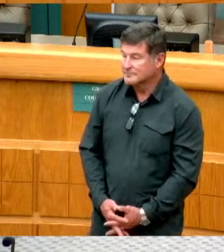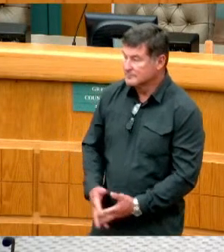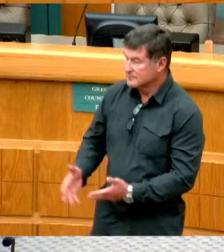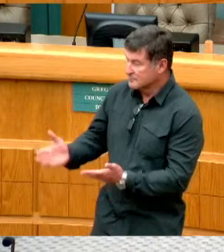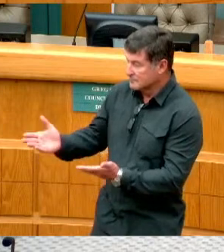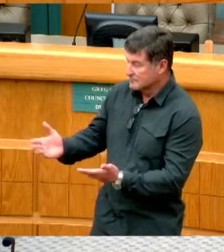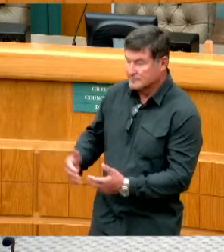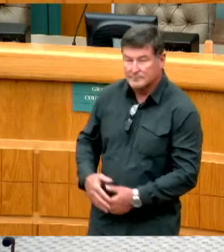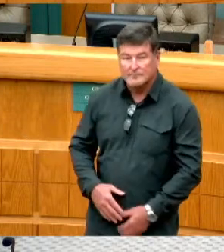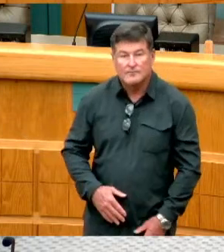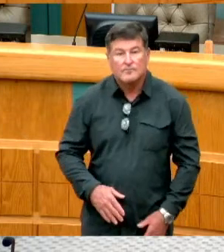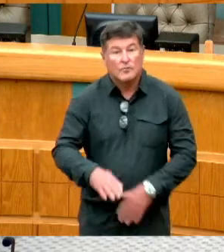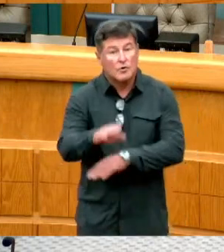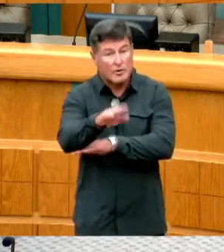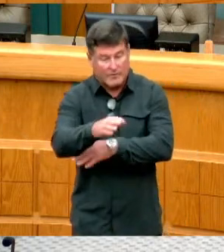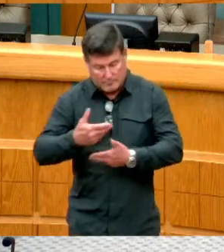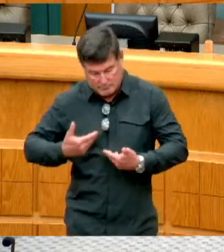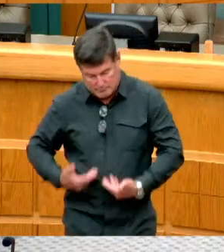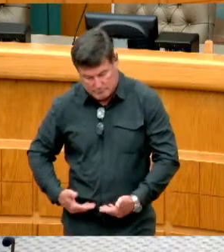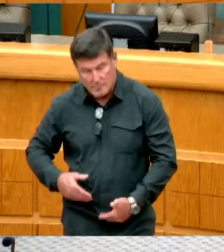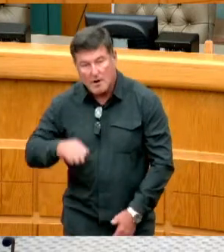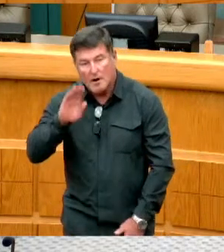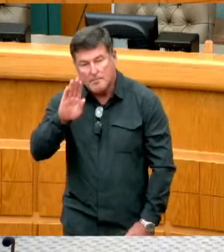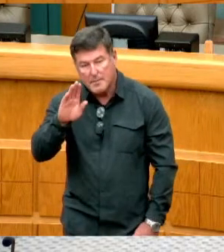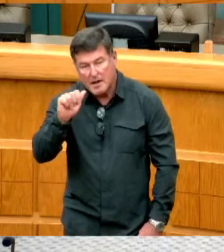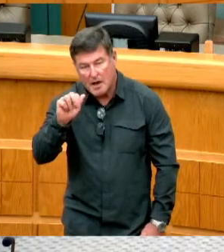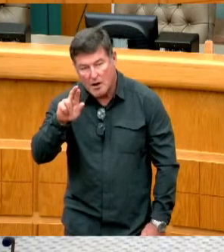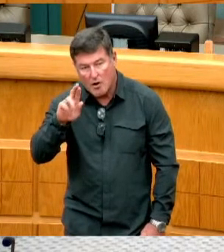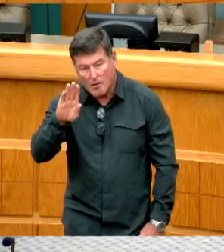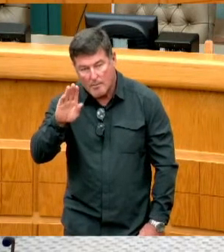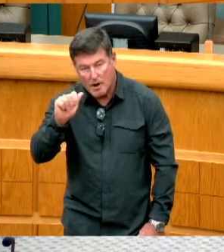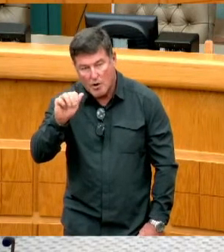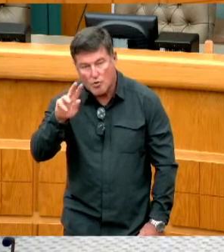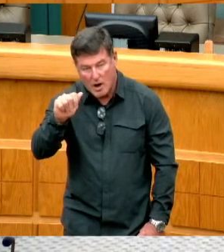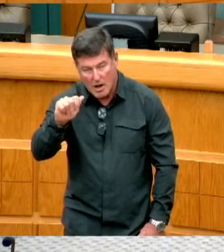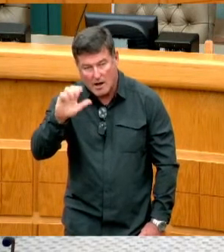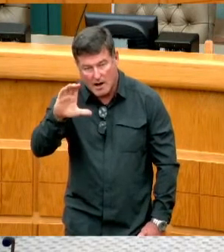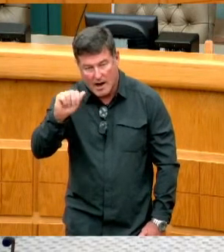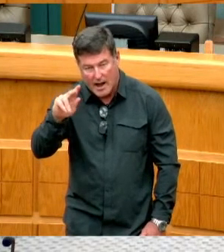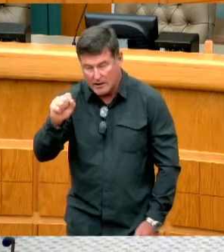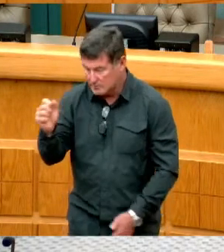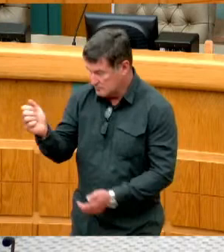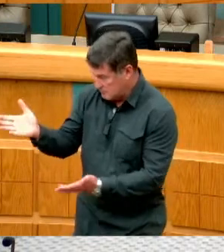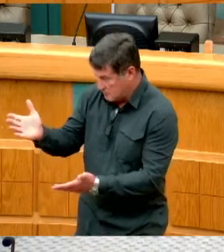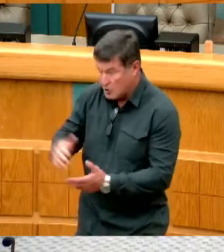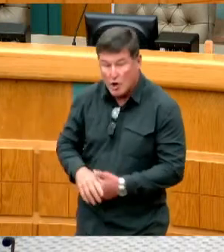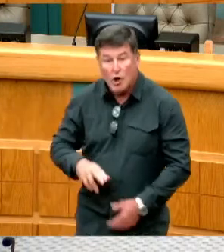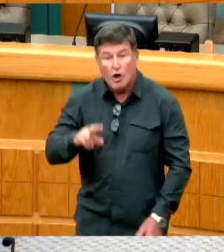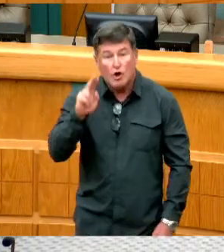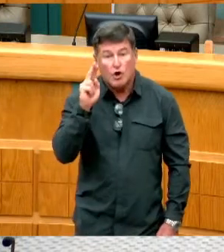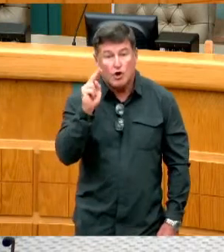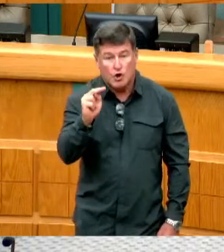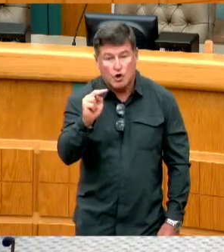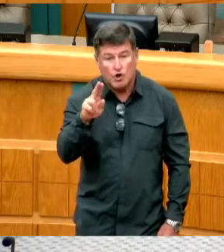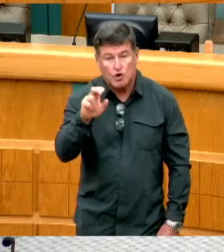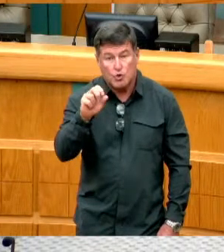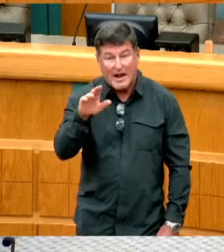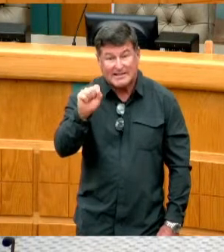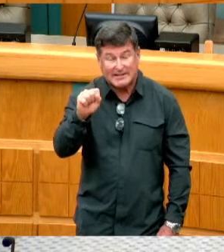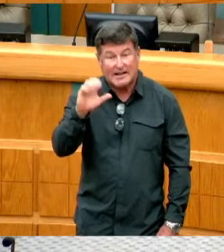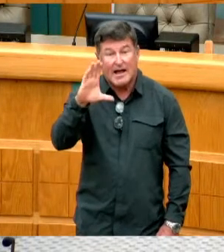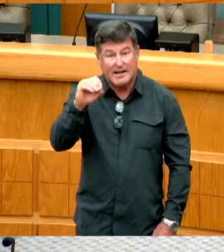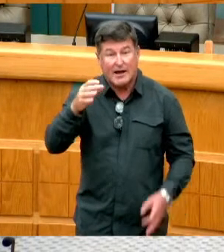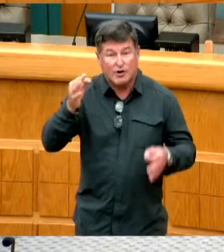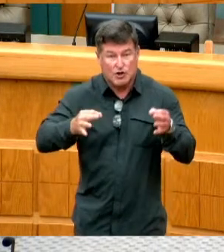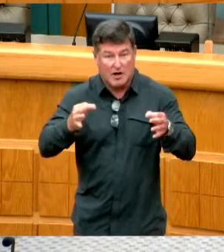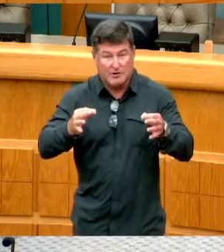Good afternoon, everybody. Barbara Canales, Nueces County Judge. The comments I have for you today were really meant for yesterday, and